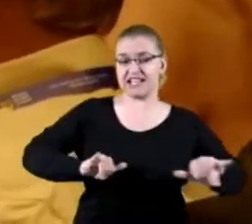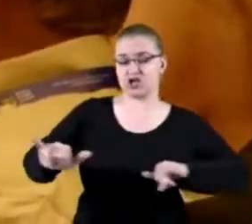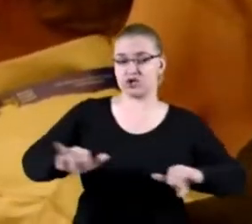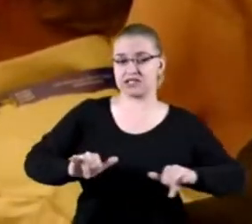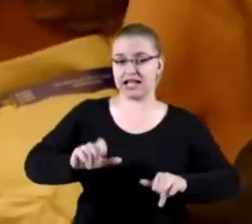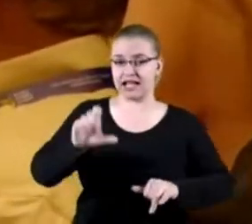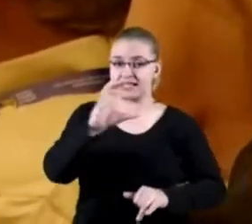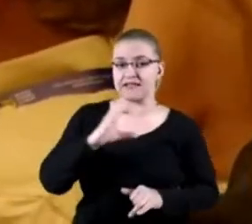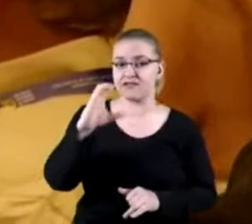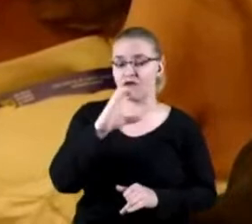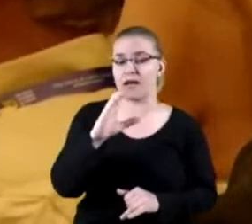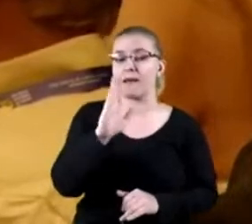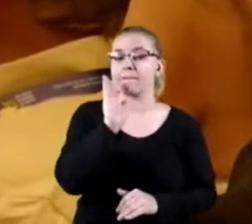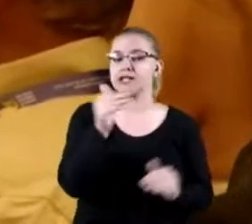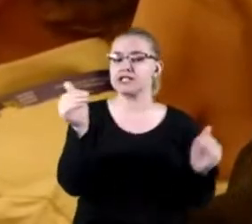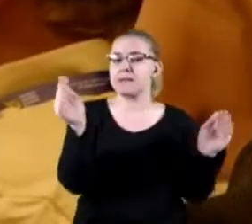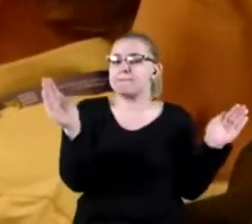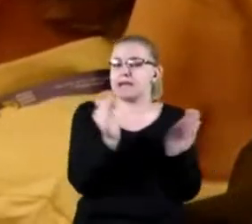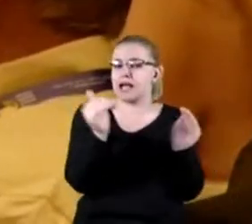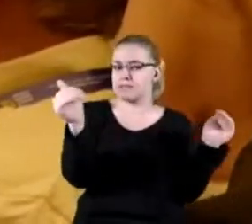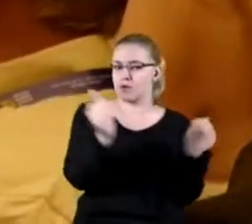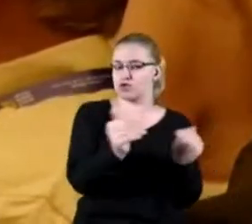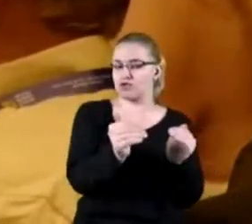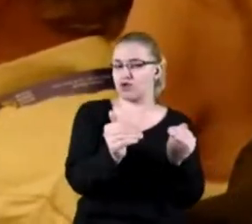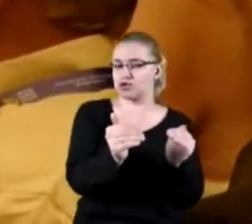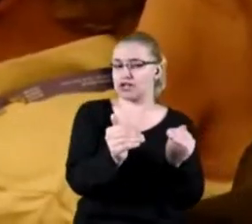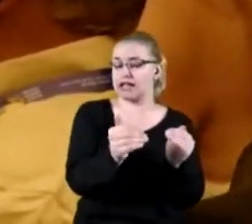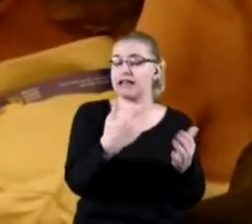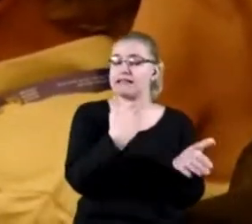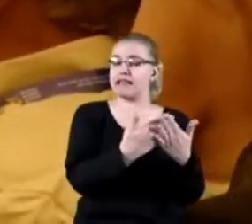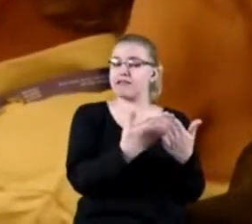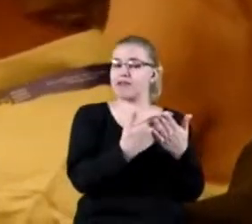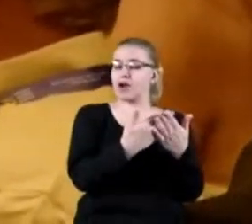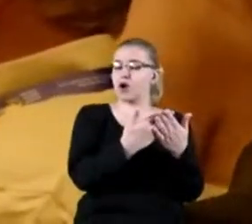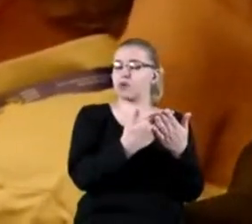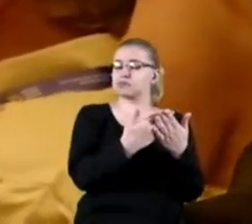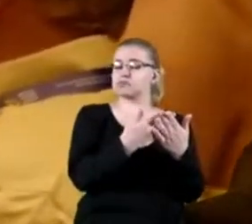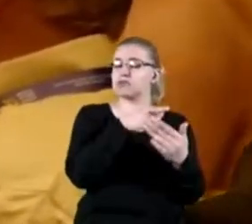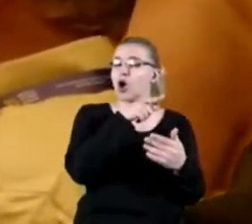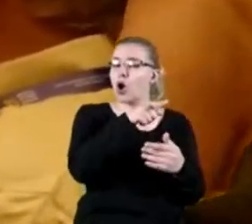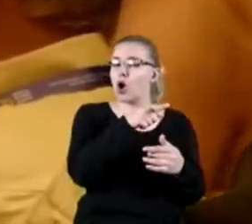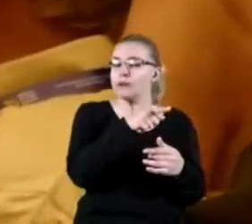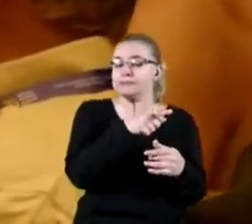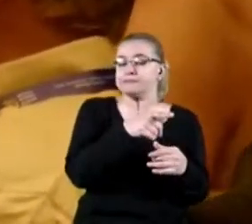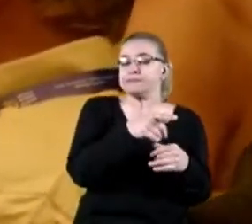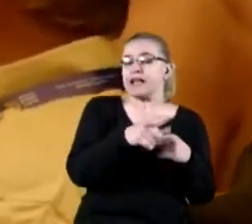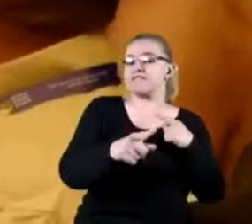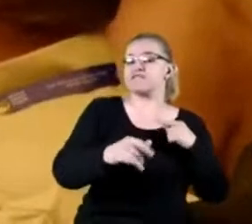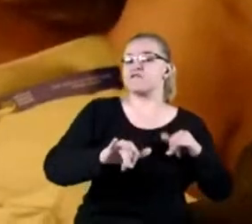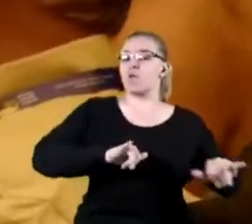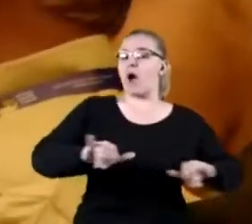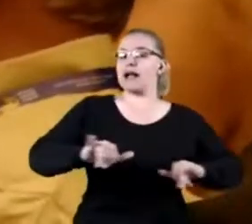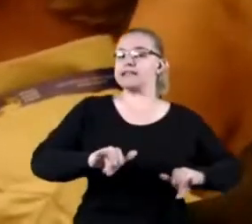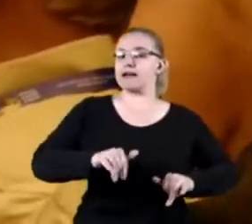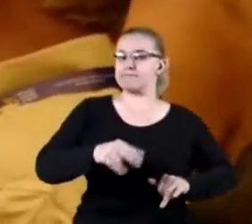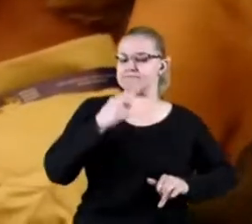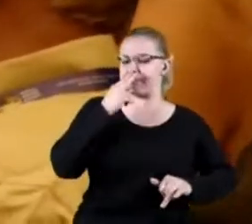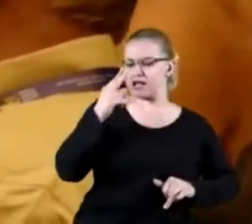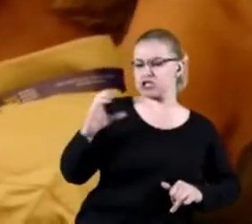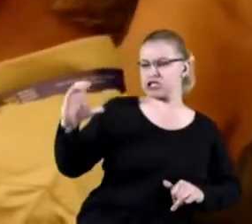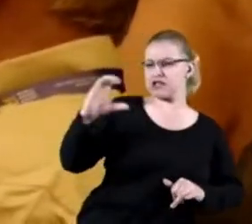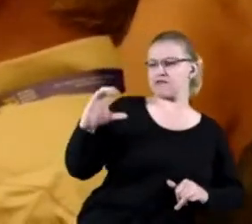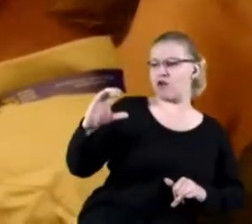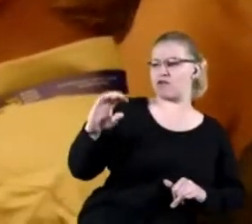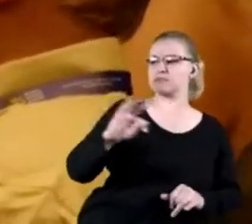seeking, and they might also perceive digital governance as a threat for the continuity of their authority. So how